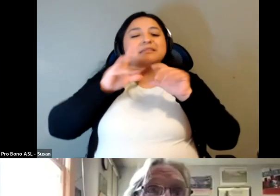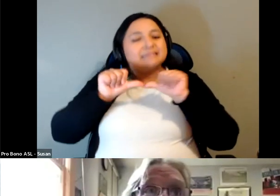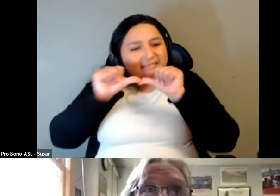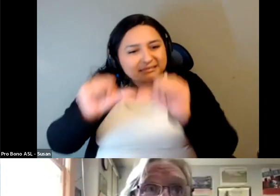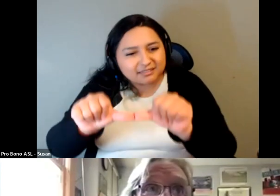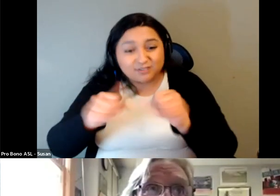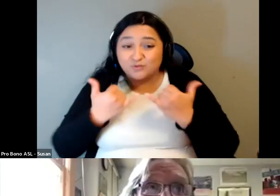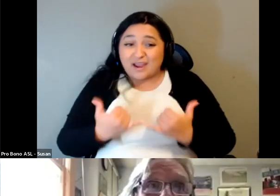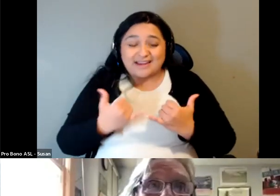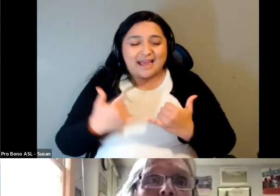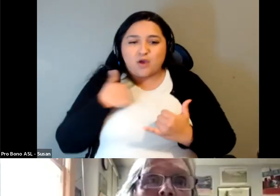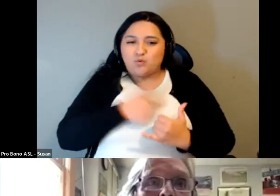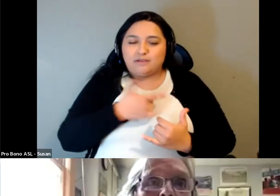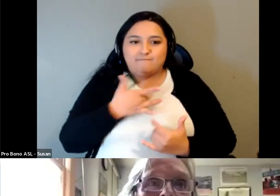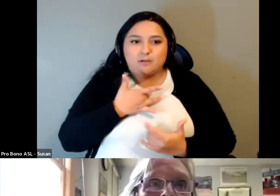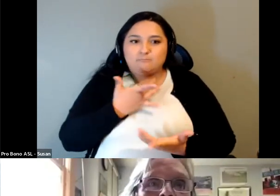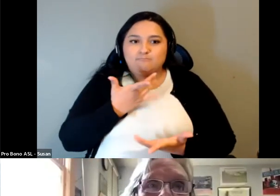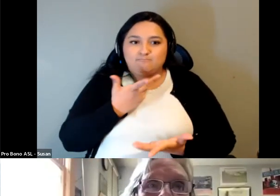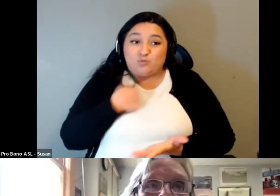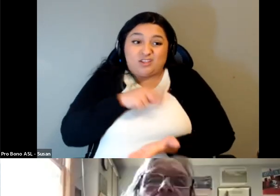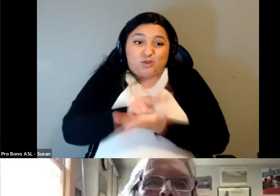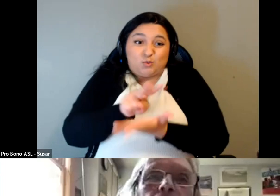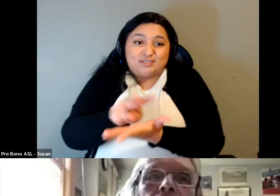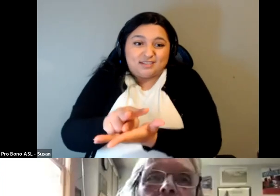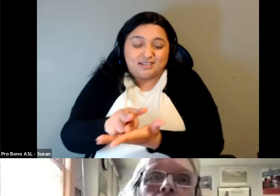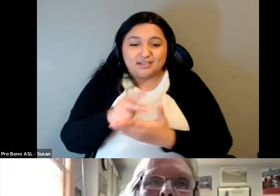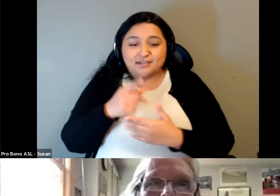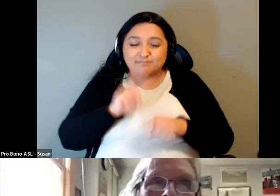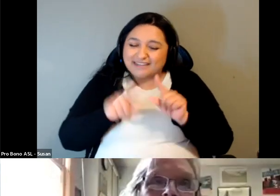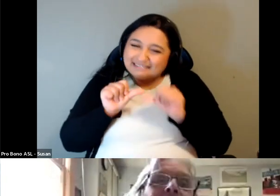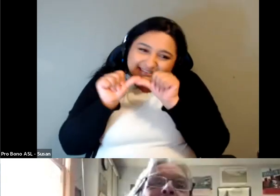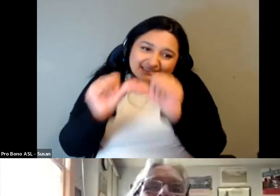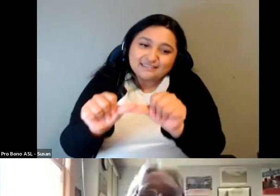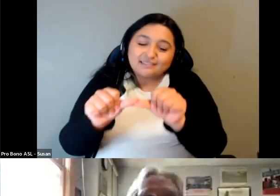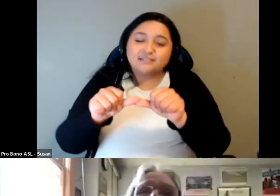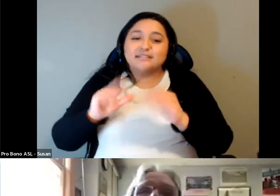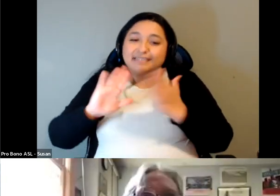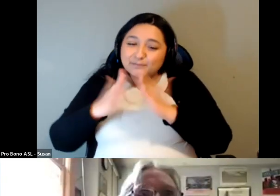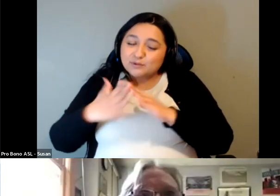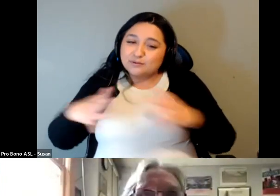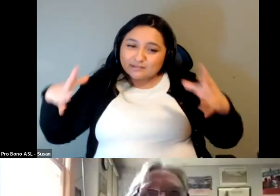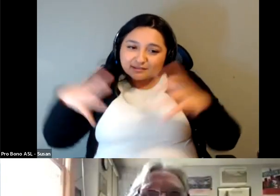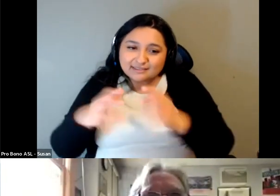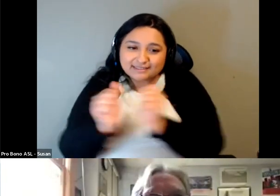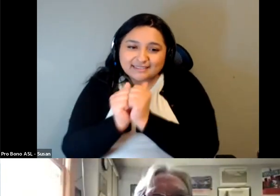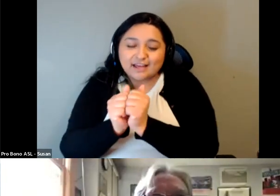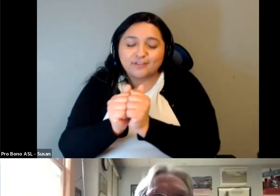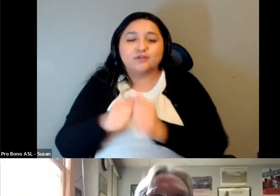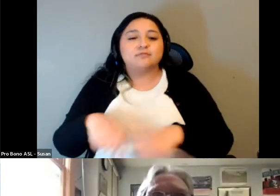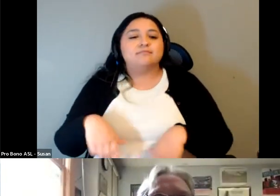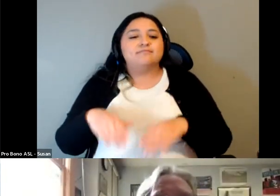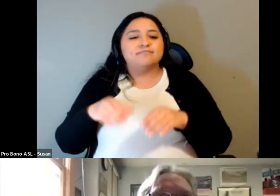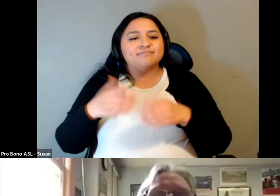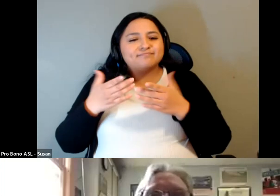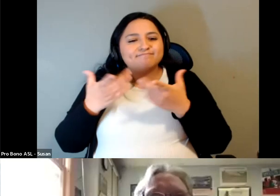So, but we can build community. We can have a really good party. We can do street theater. We can